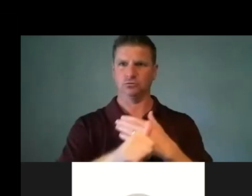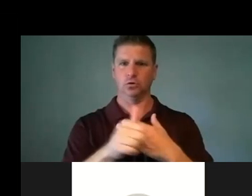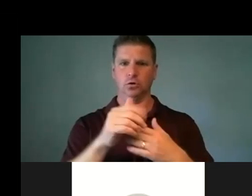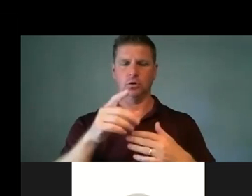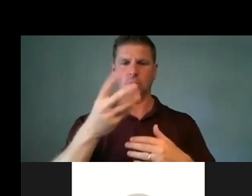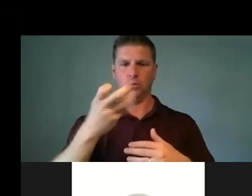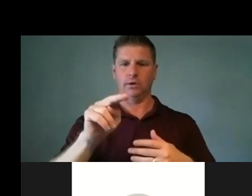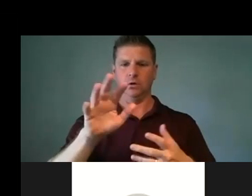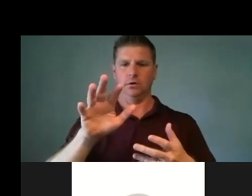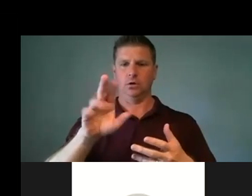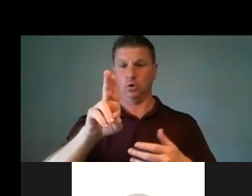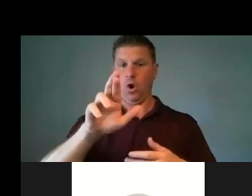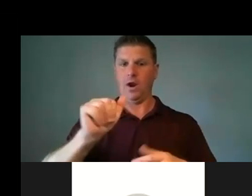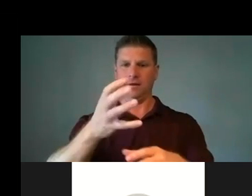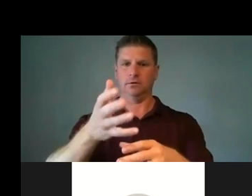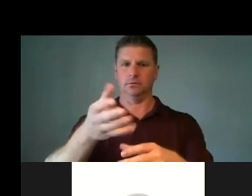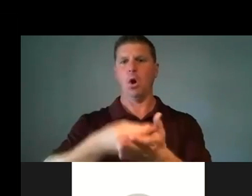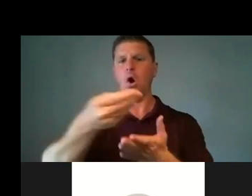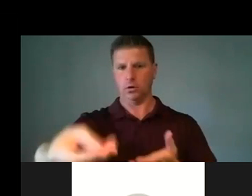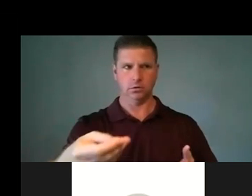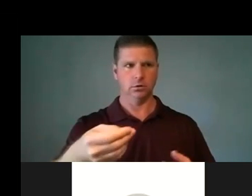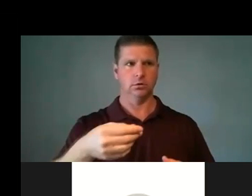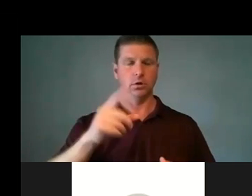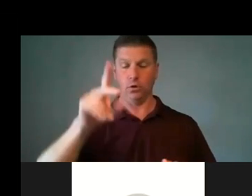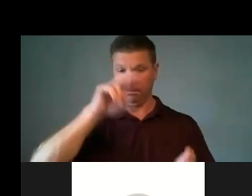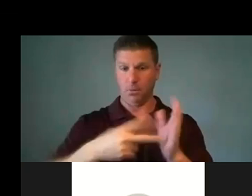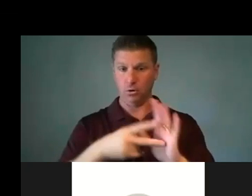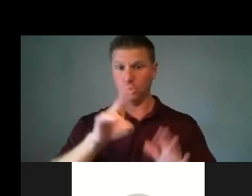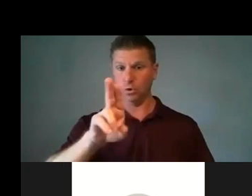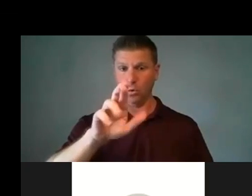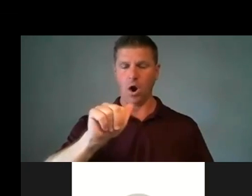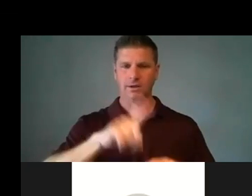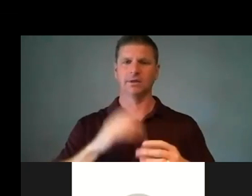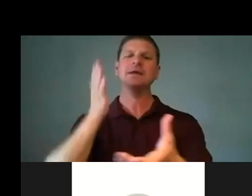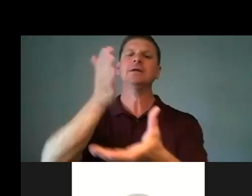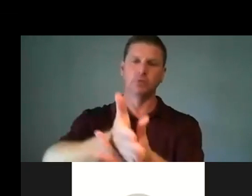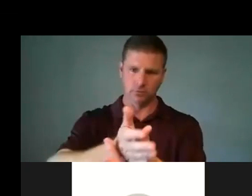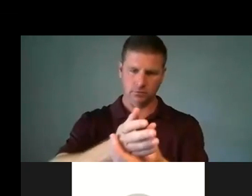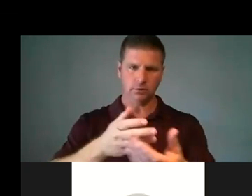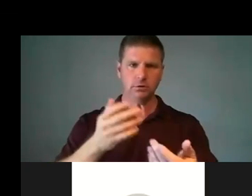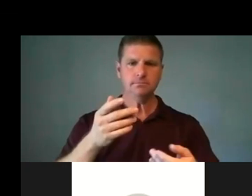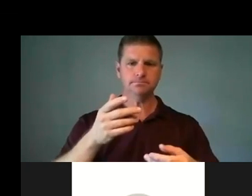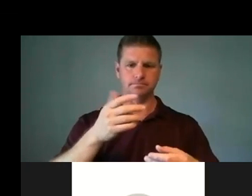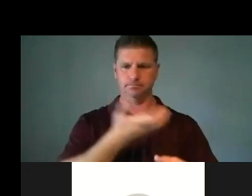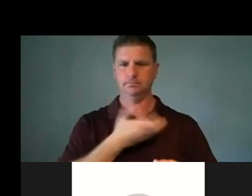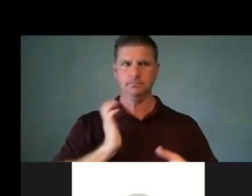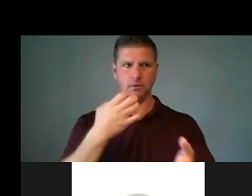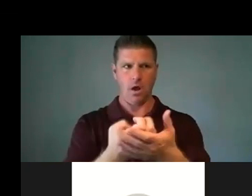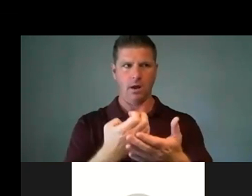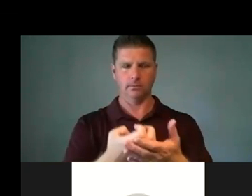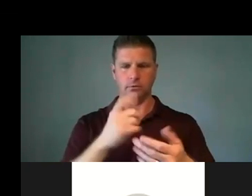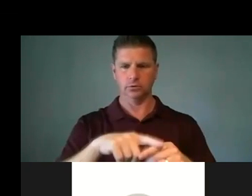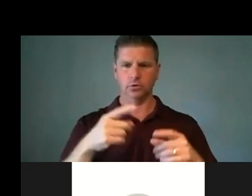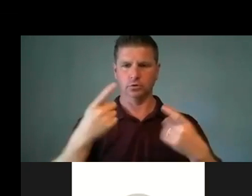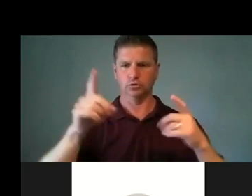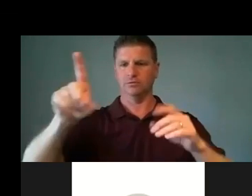the URA acquired it. The purpose of the URA is to be able to intervene in our economy to achieve outcomes